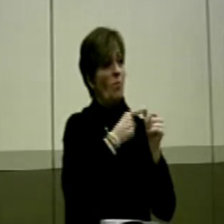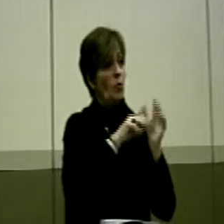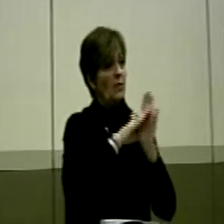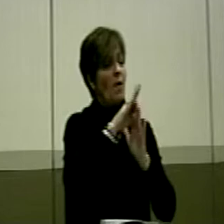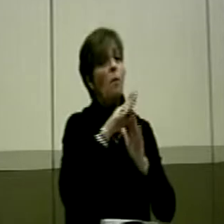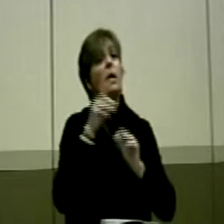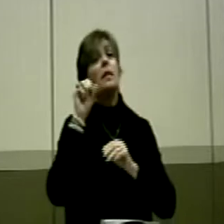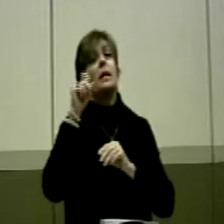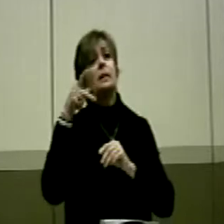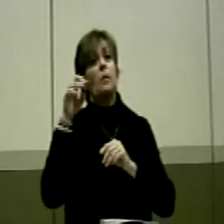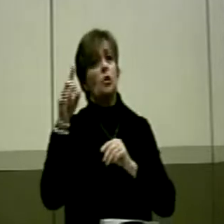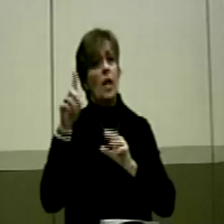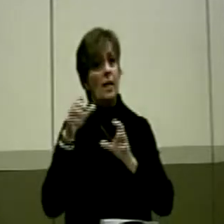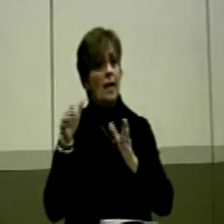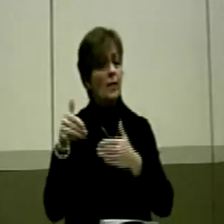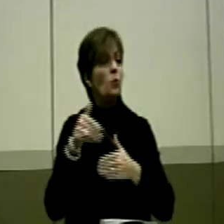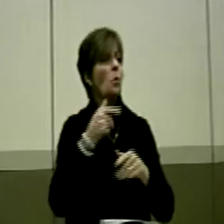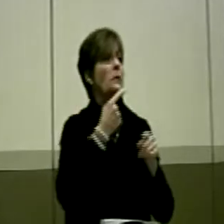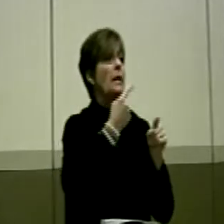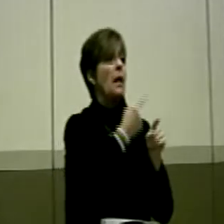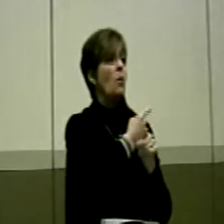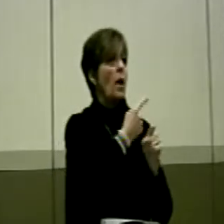classrooms too, with hearing kids.